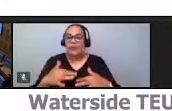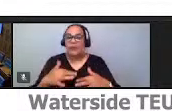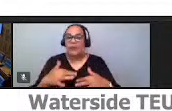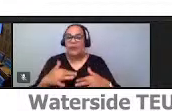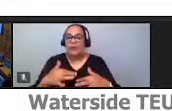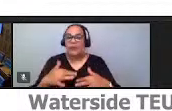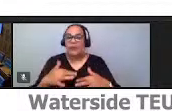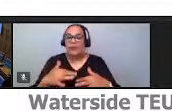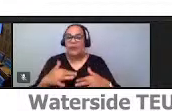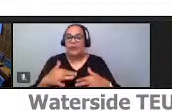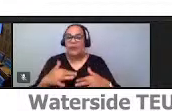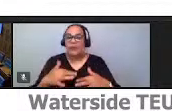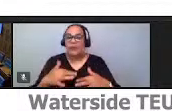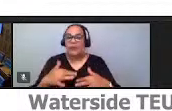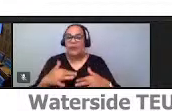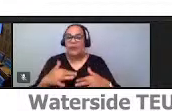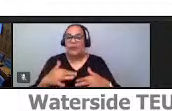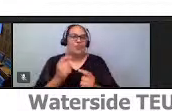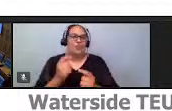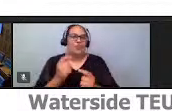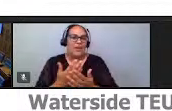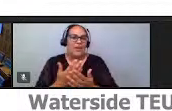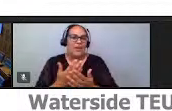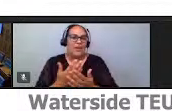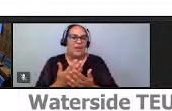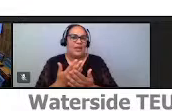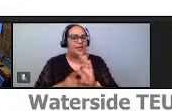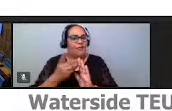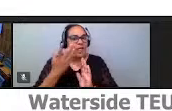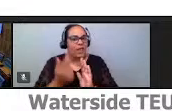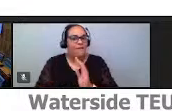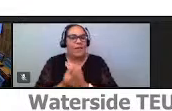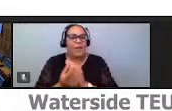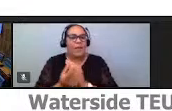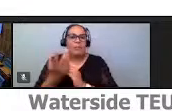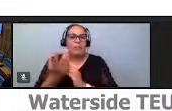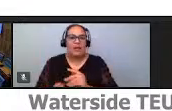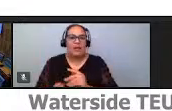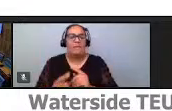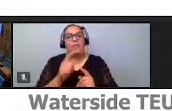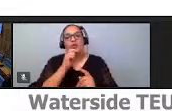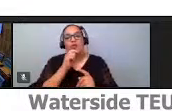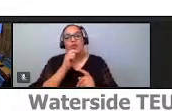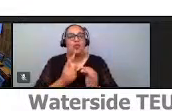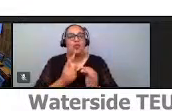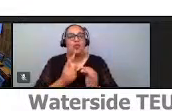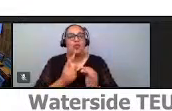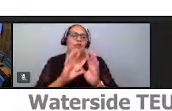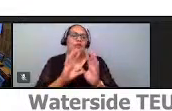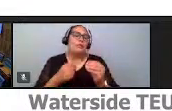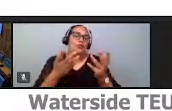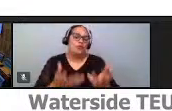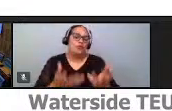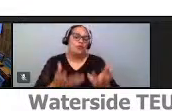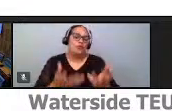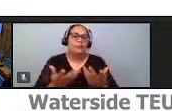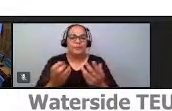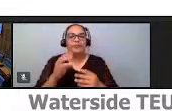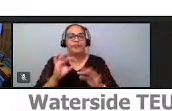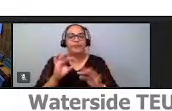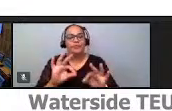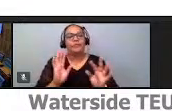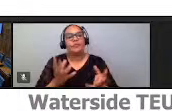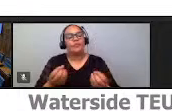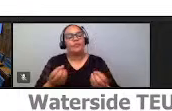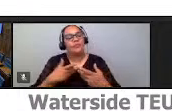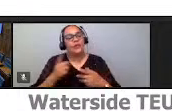see changes we can see developments taking place as well and that's exactly what it's all about um so this is just gives you with the